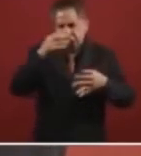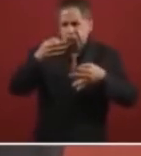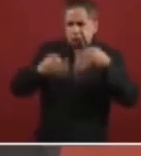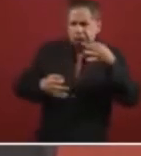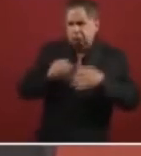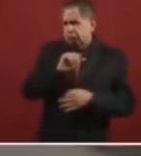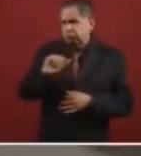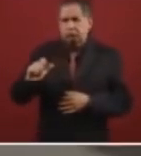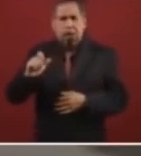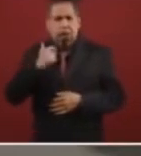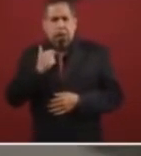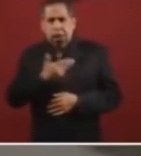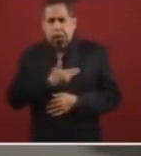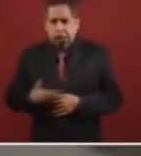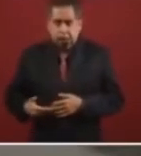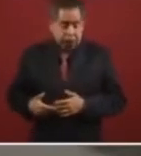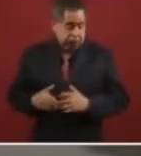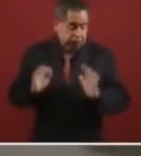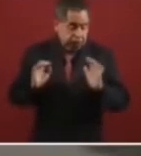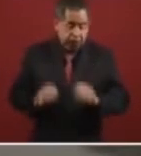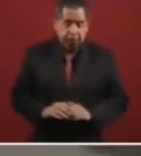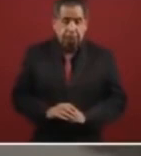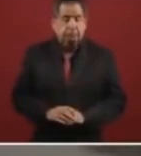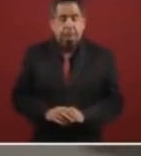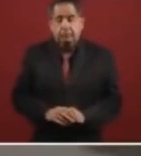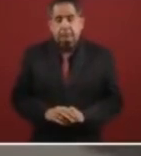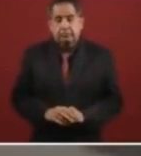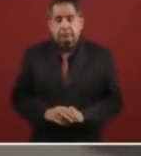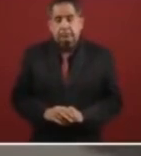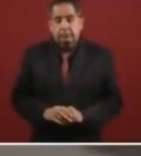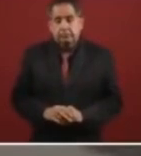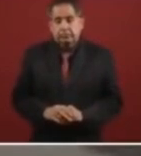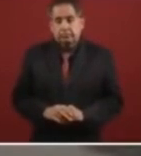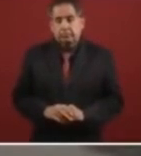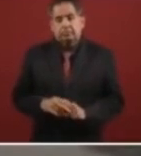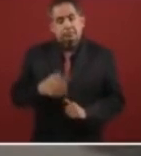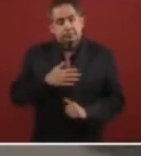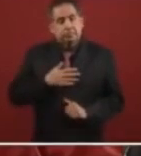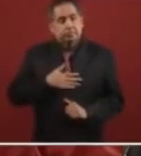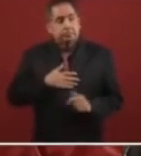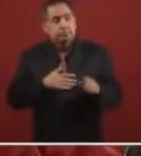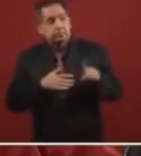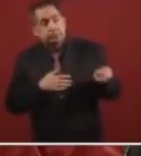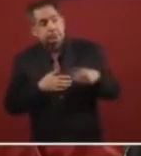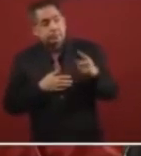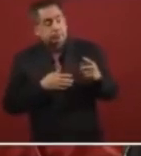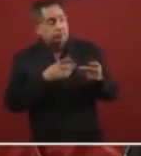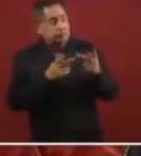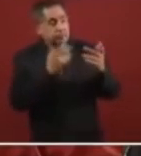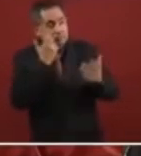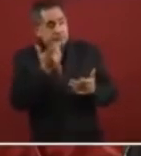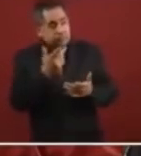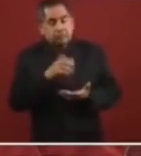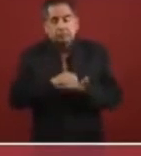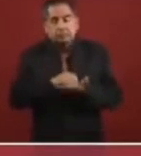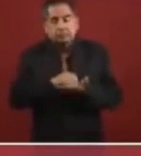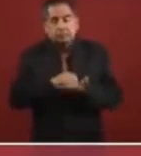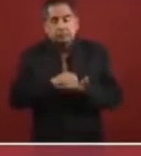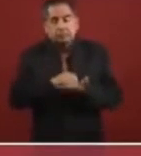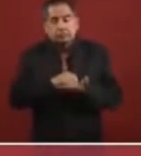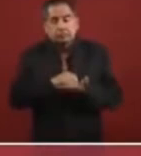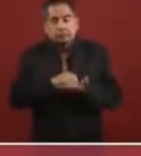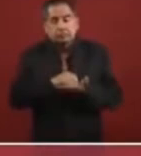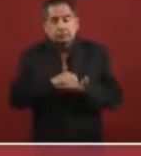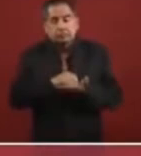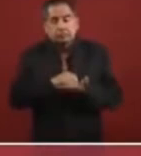los ex-presidentes, these ex-presidents, yo tendría que obedecer.